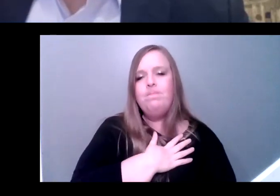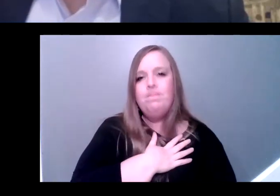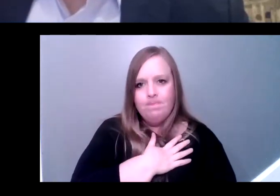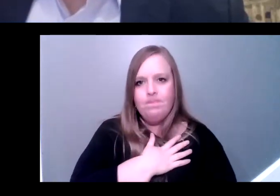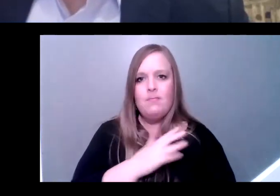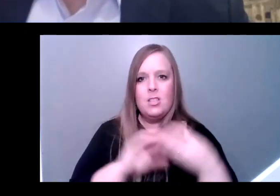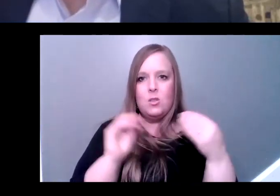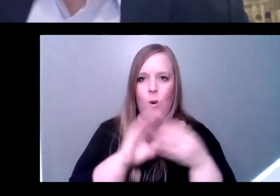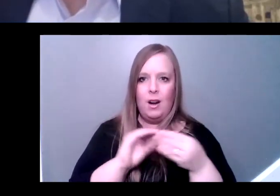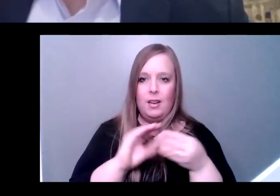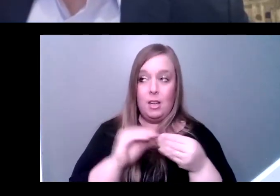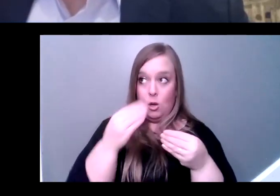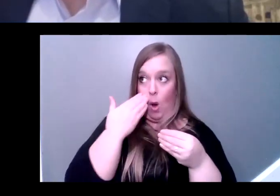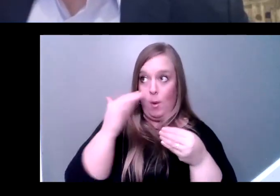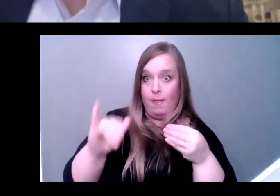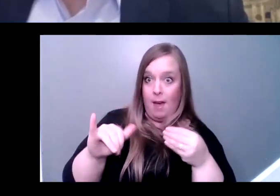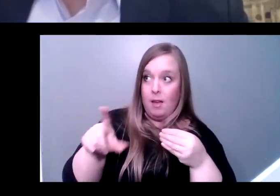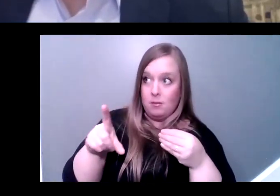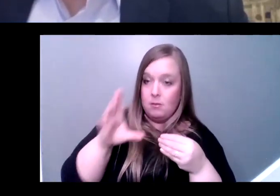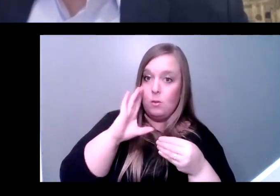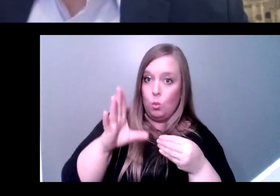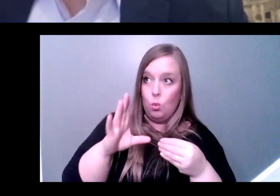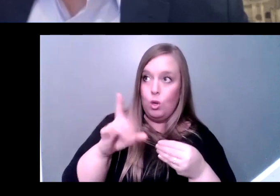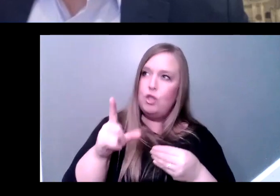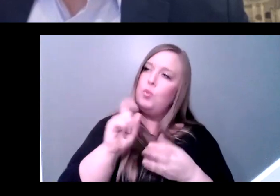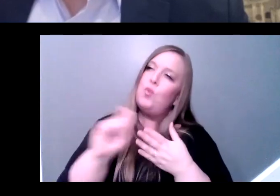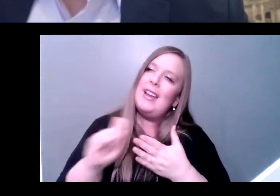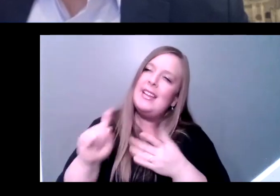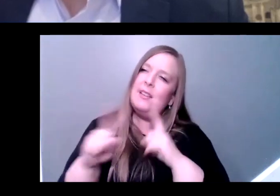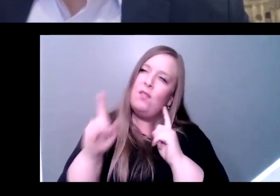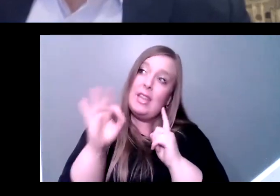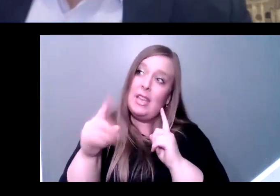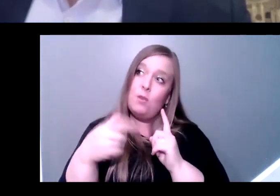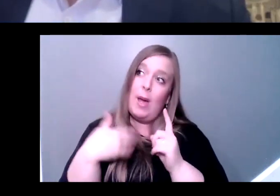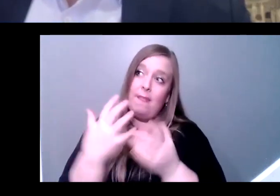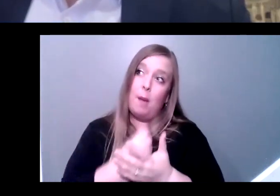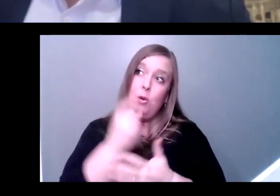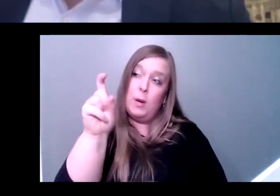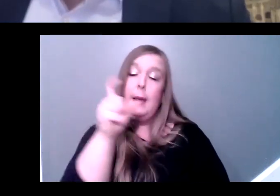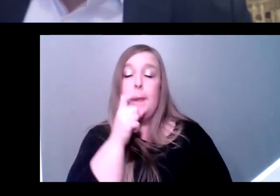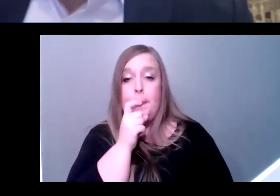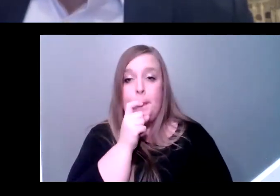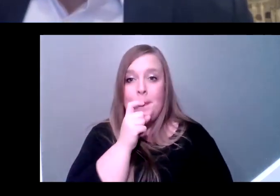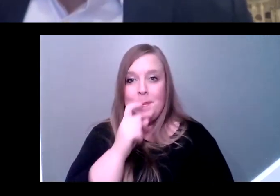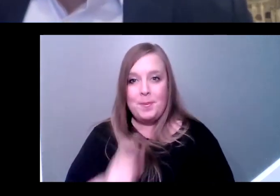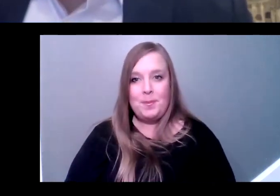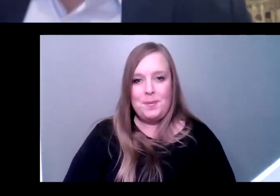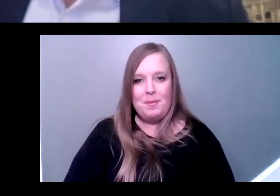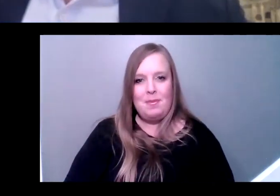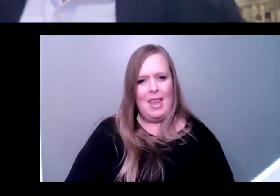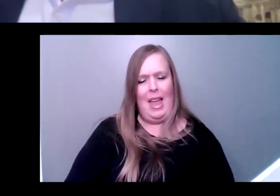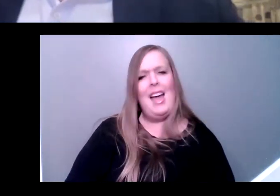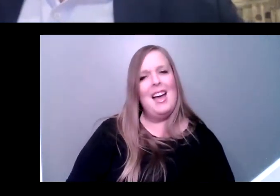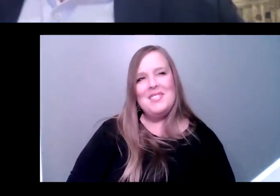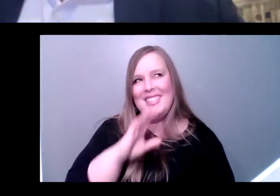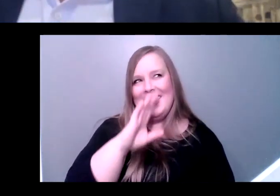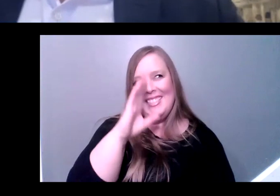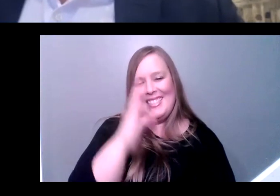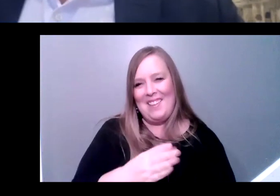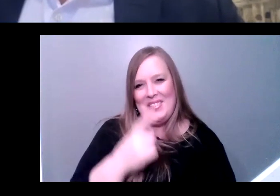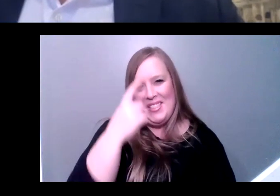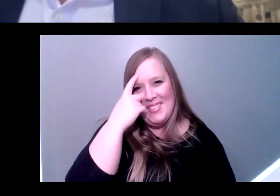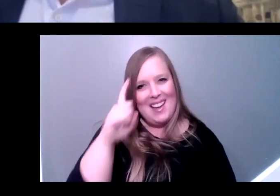that person, and understandably at the end, their family was uncomfortable with having it published, and I